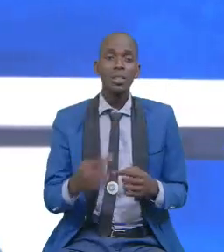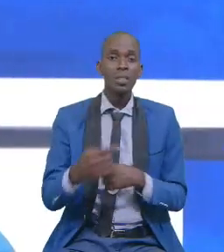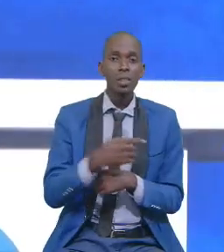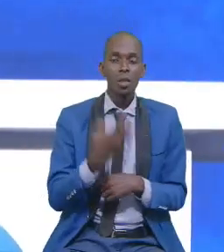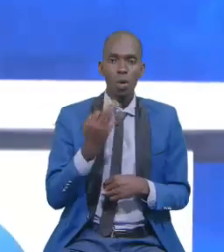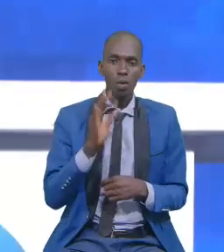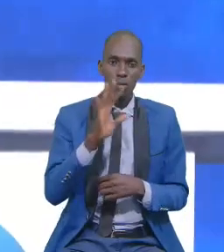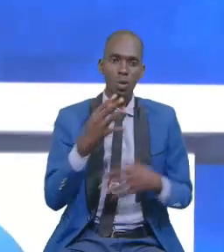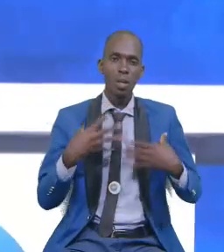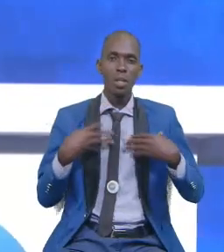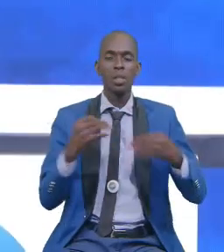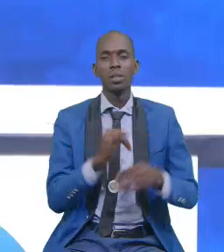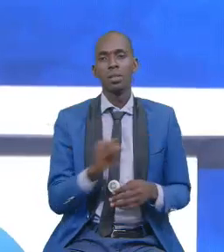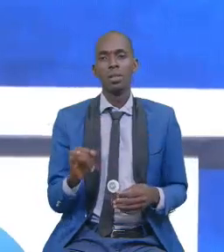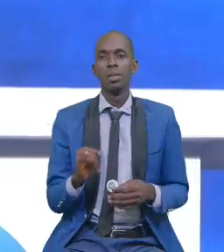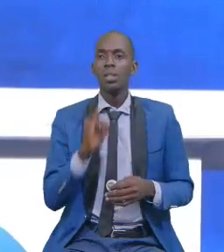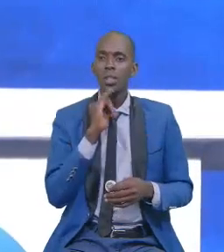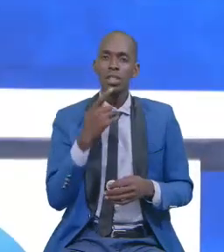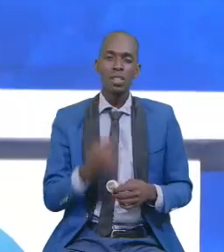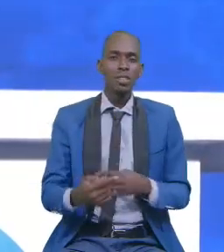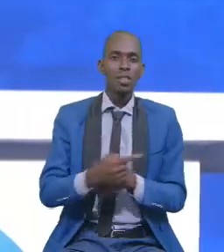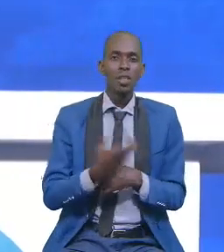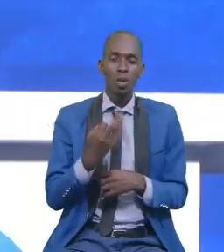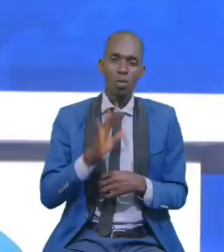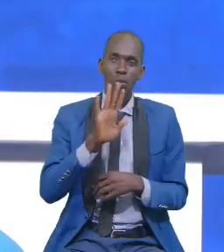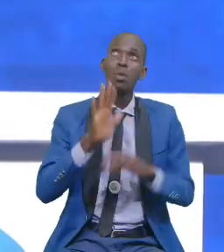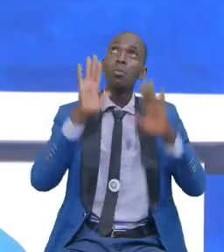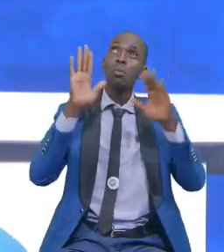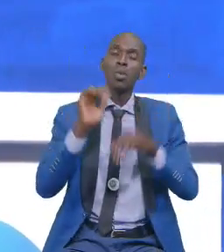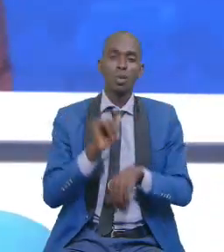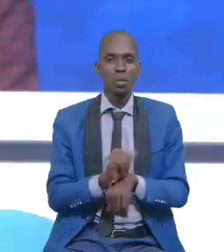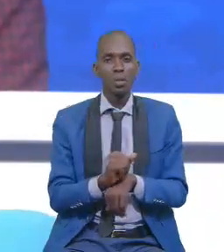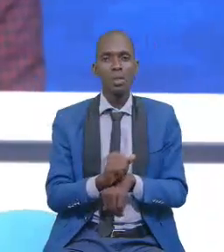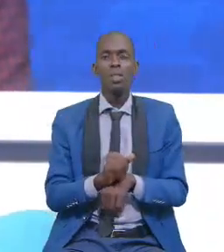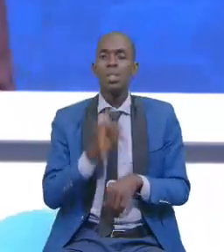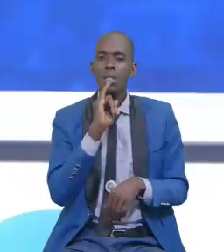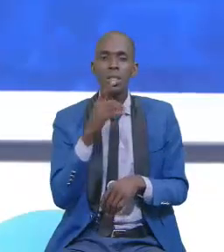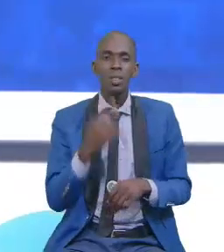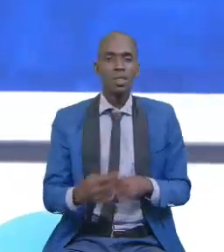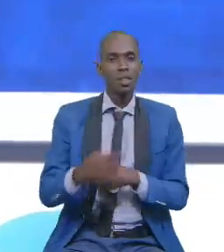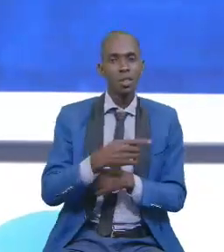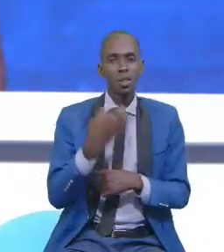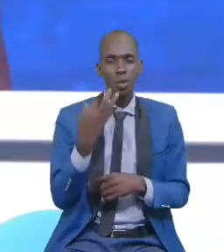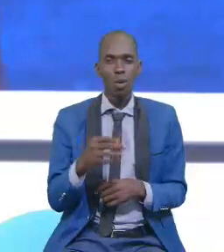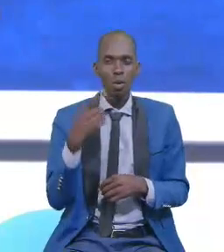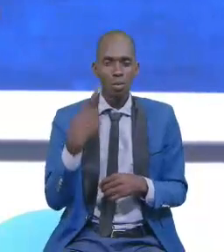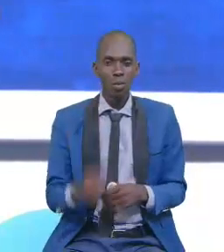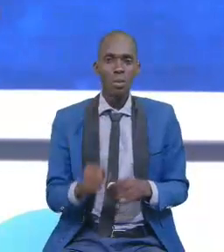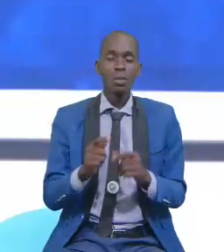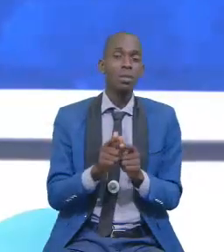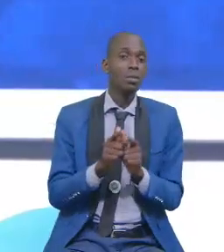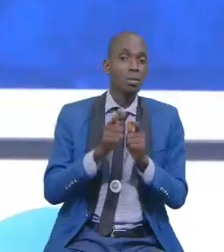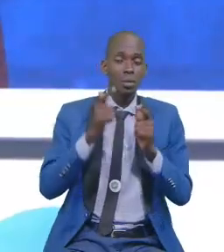healing. Is the day of your miracle. Is the day of the supernatural in